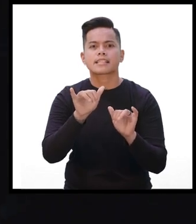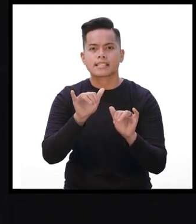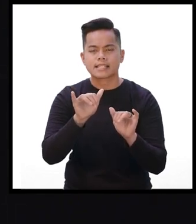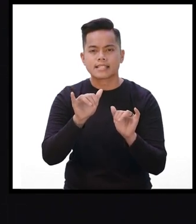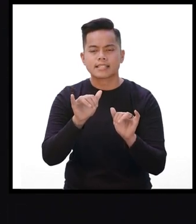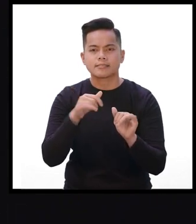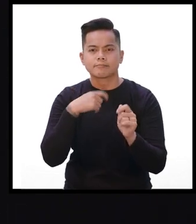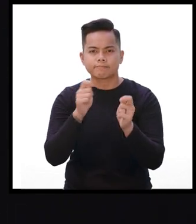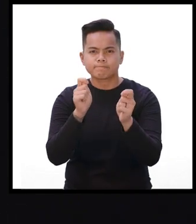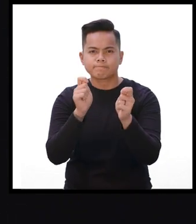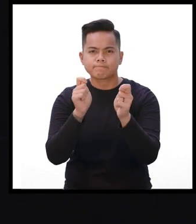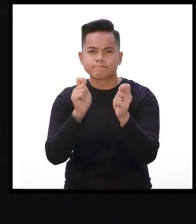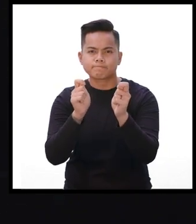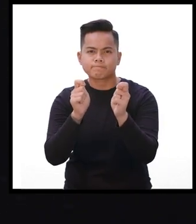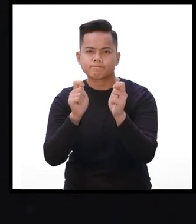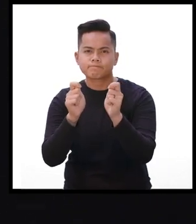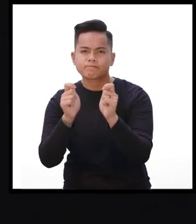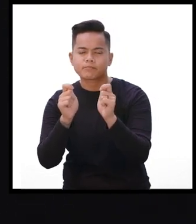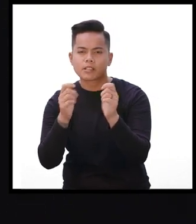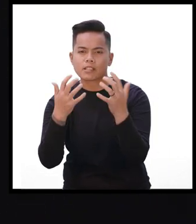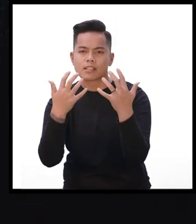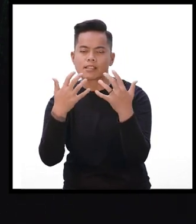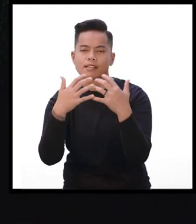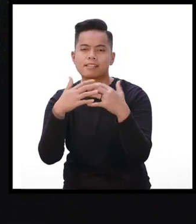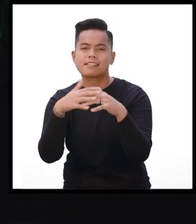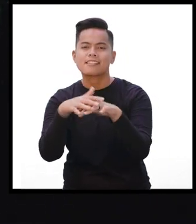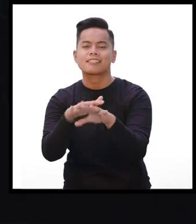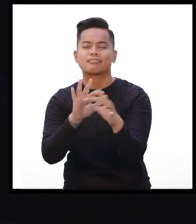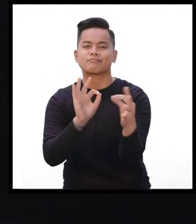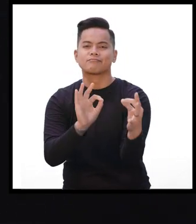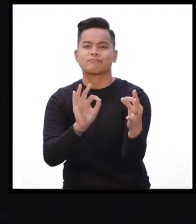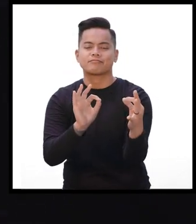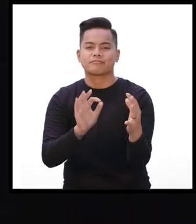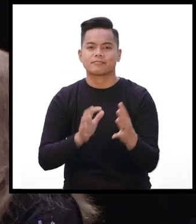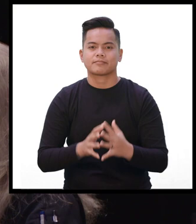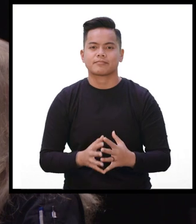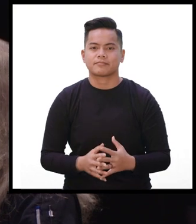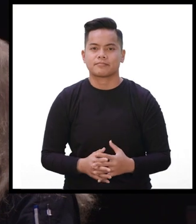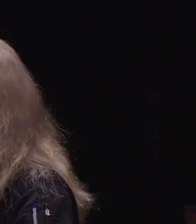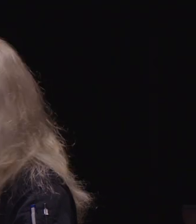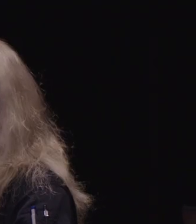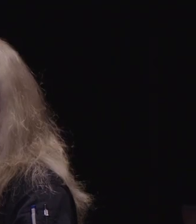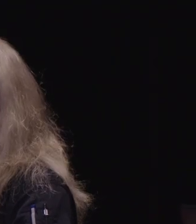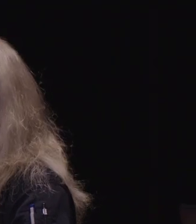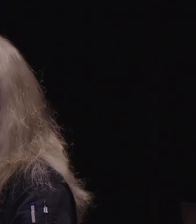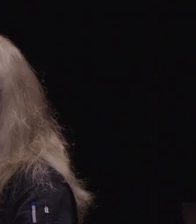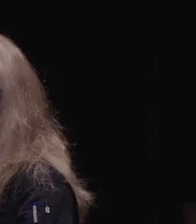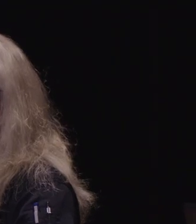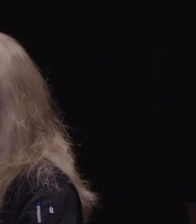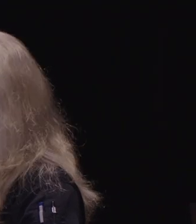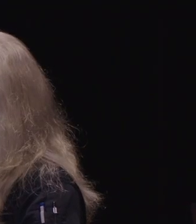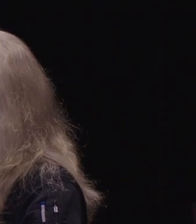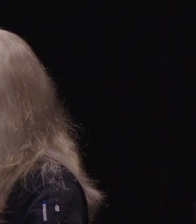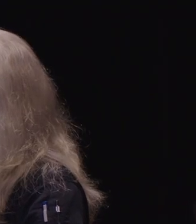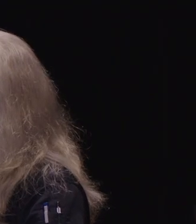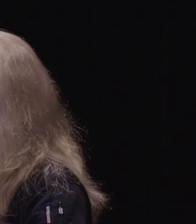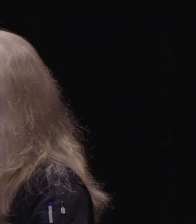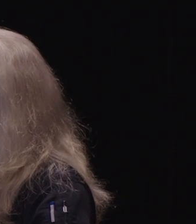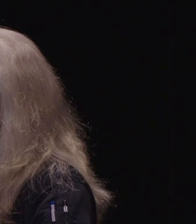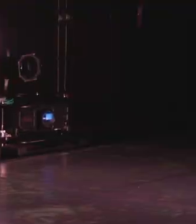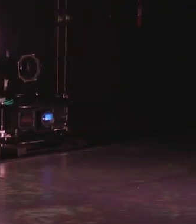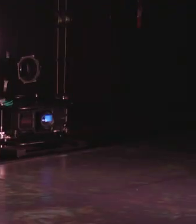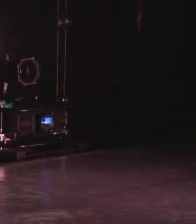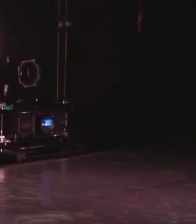That informs me what I've created and often leads to changes. As she propels backwards with